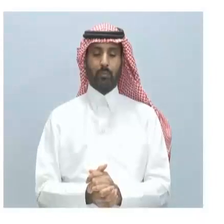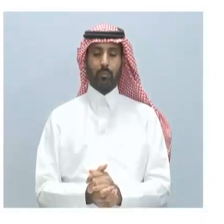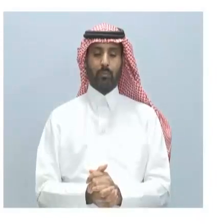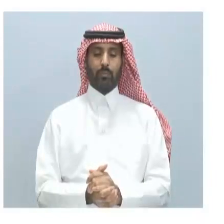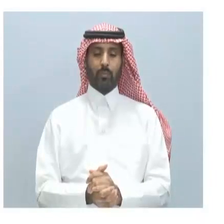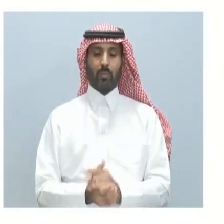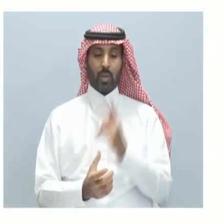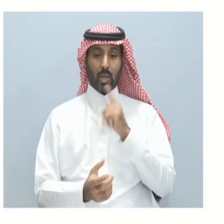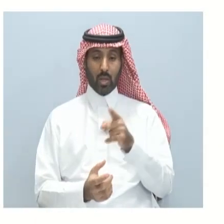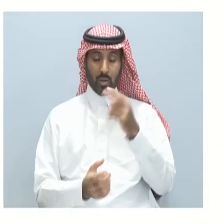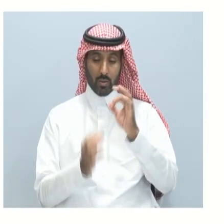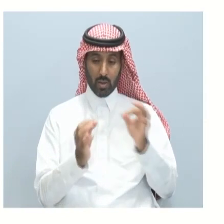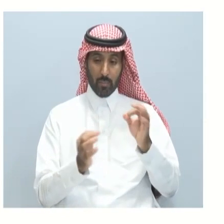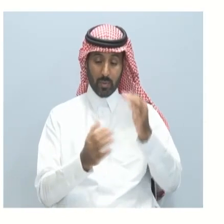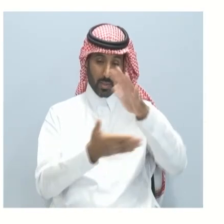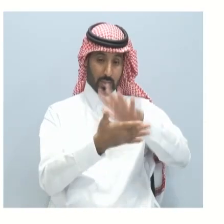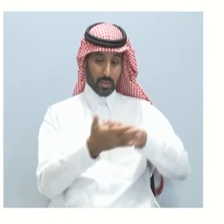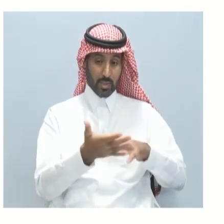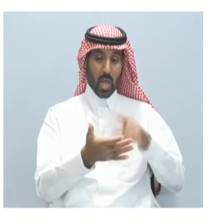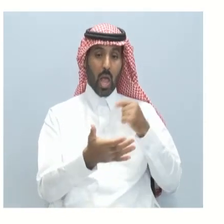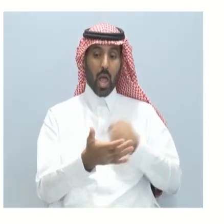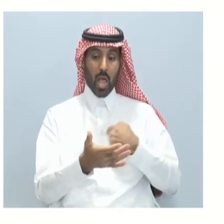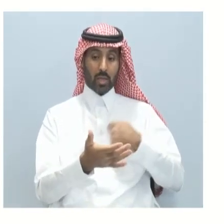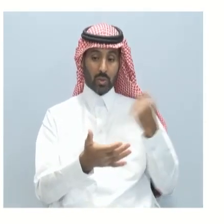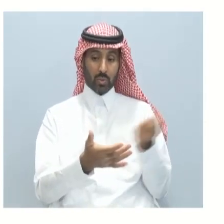Now, I have a complete table here. I wrote all